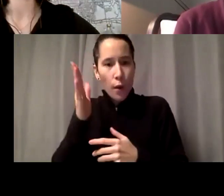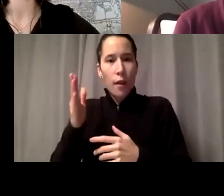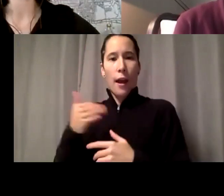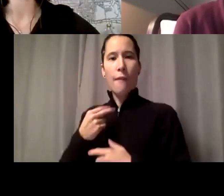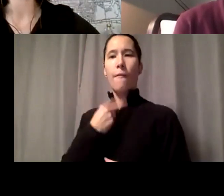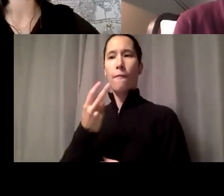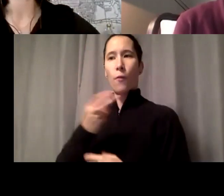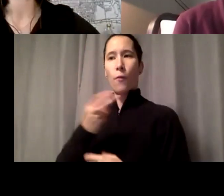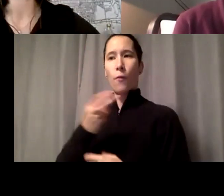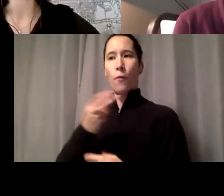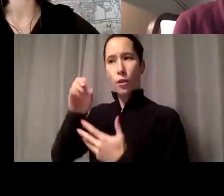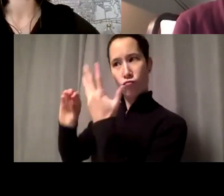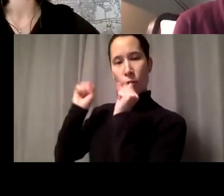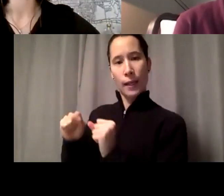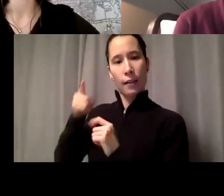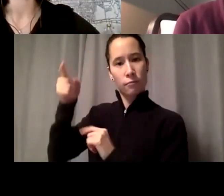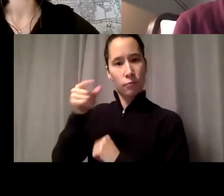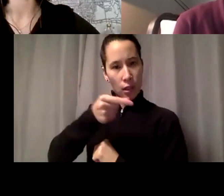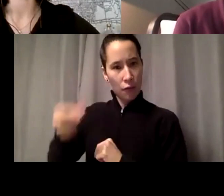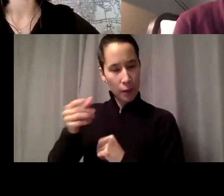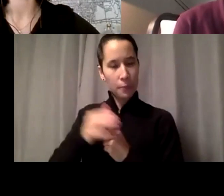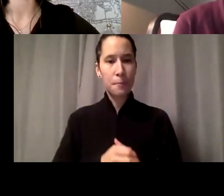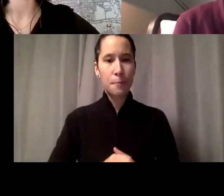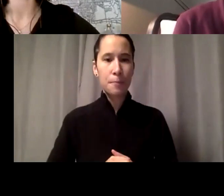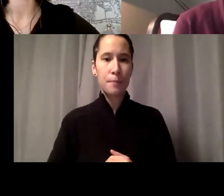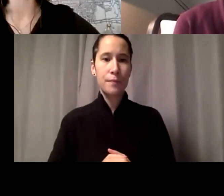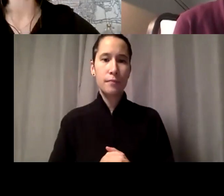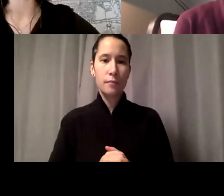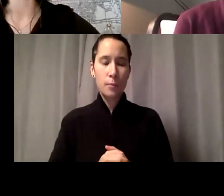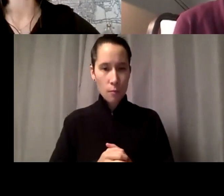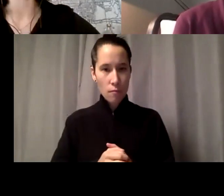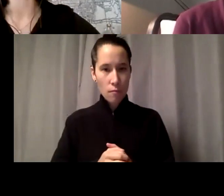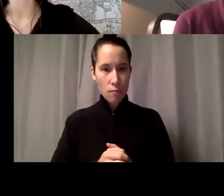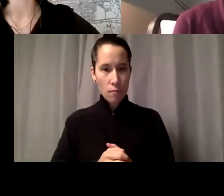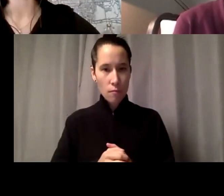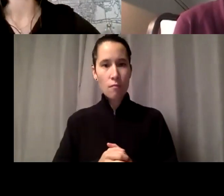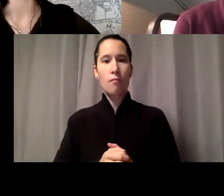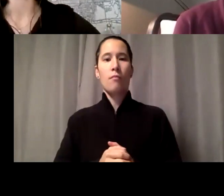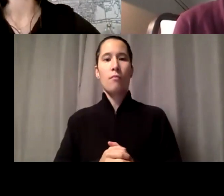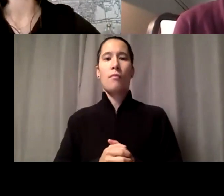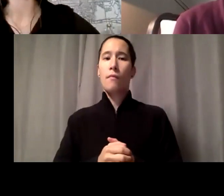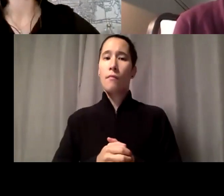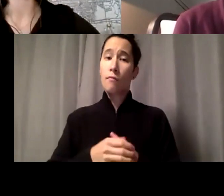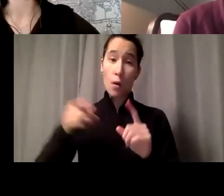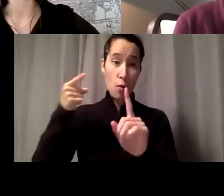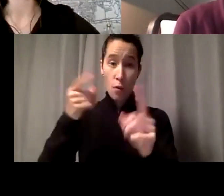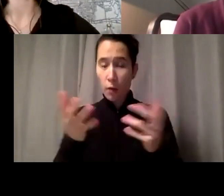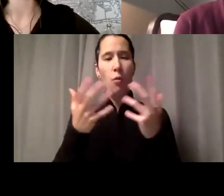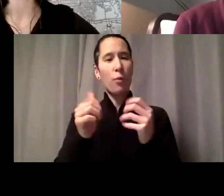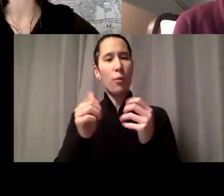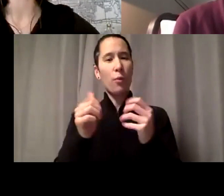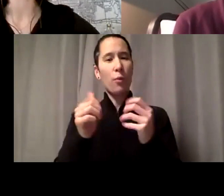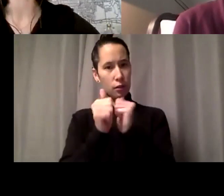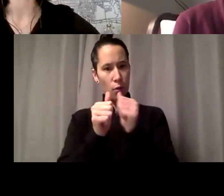and assure you that we're doing everything we can to ensure that sport is kept open, that we can find a way forward, and